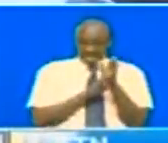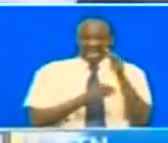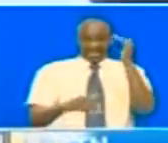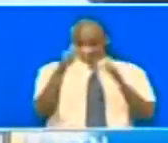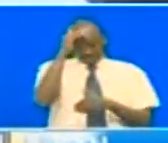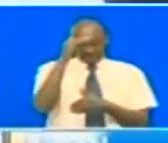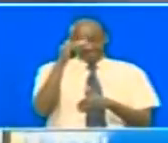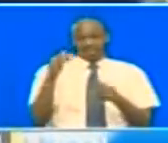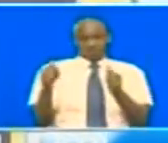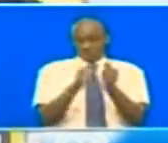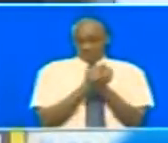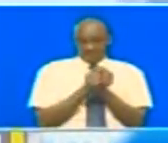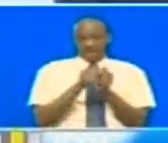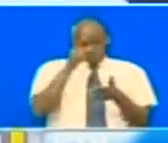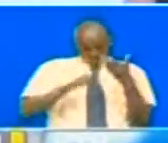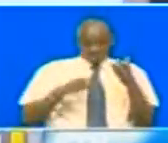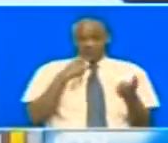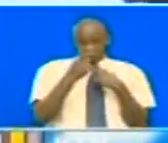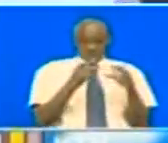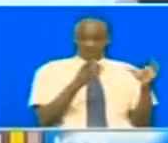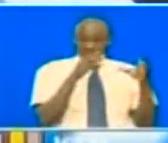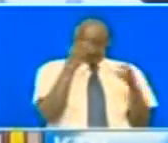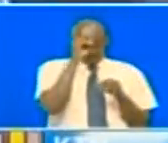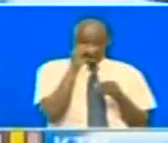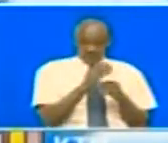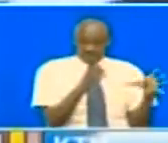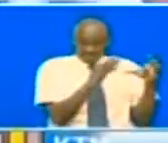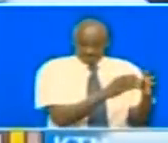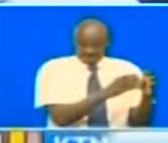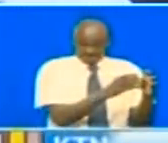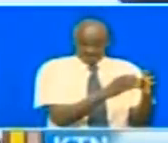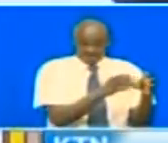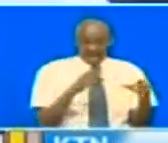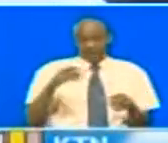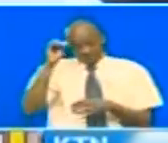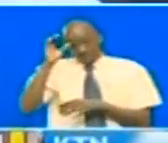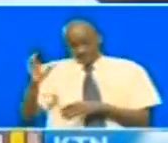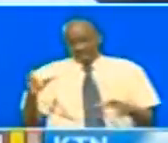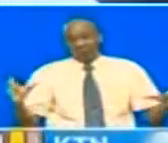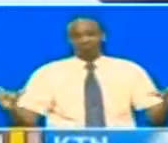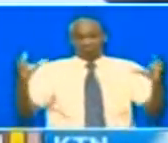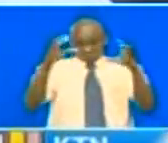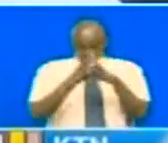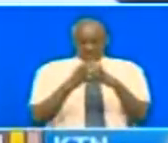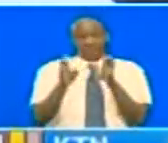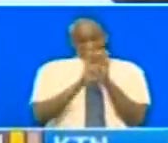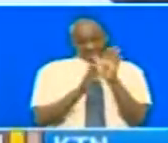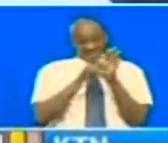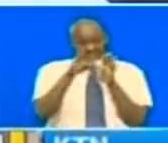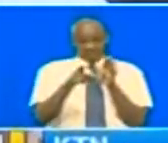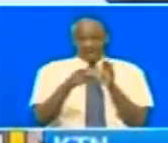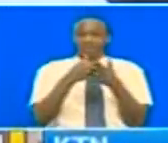wa combine kile tuliongea, kile tu maoni yetu na maoni yao, watuletee bill